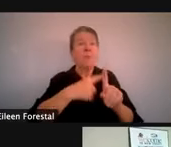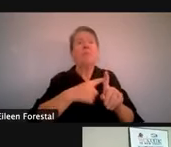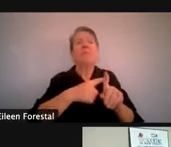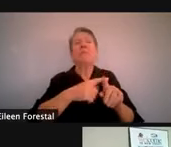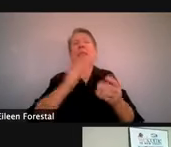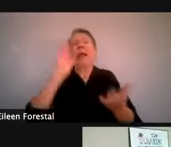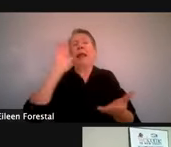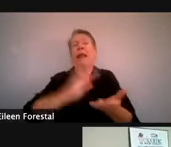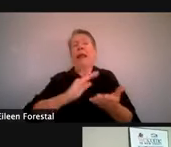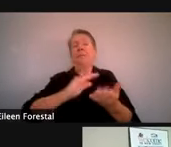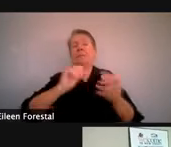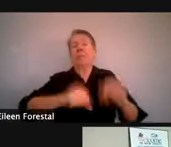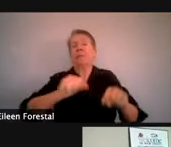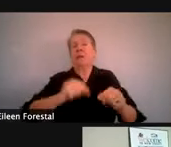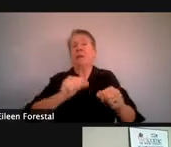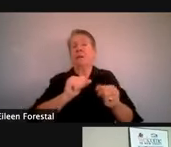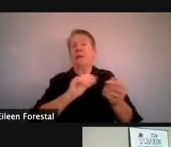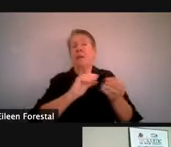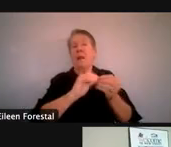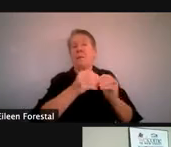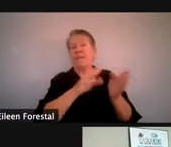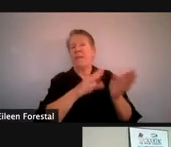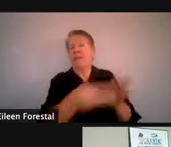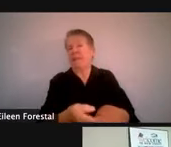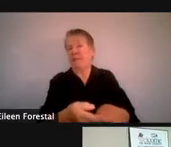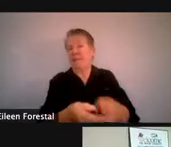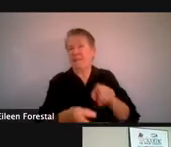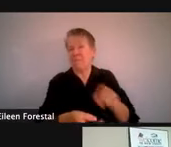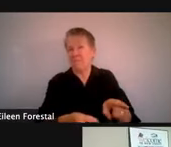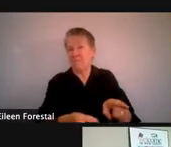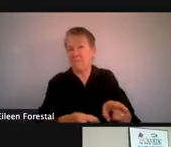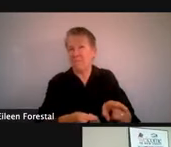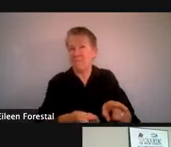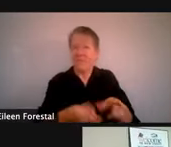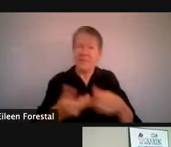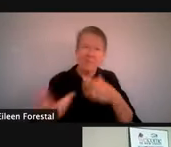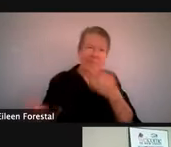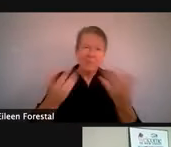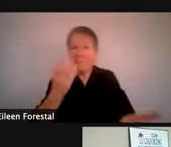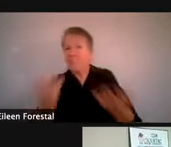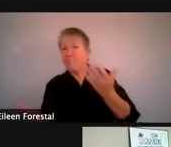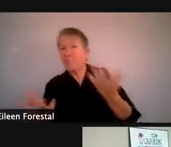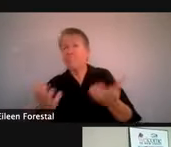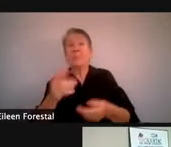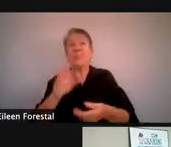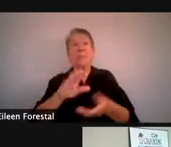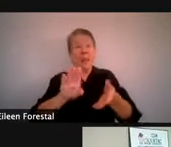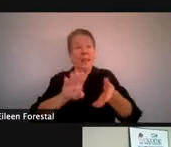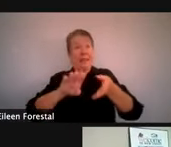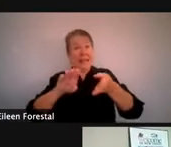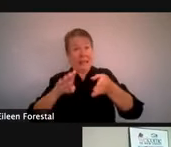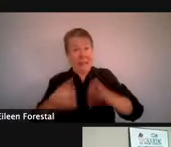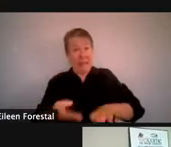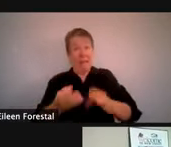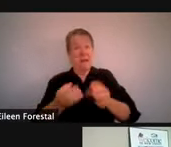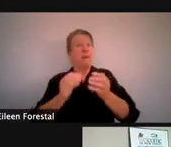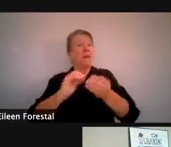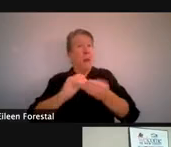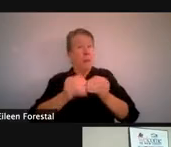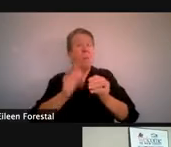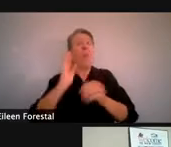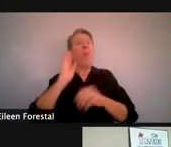couldn't, even with a lower percentage of folks going into the hospital or into ICU or